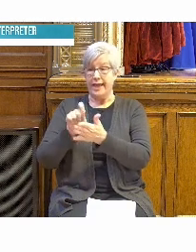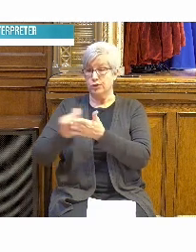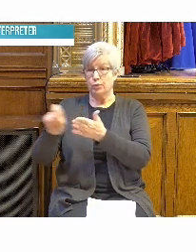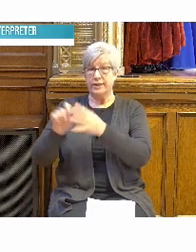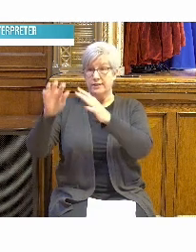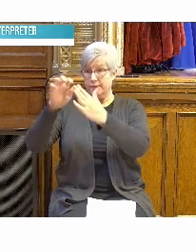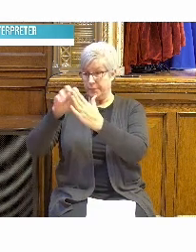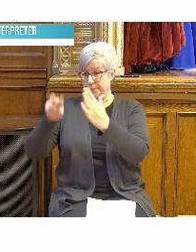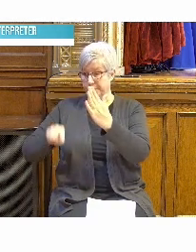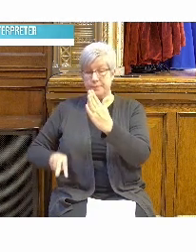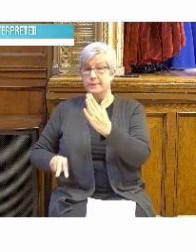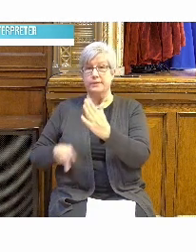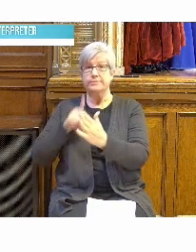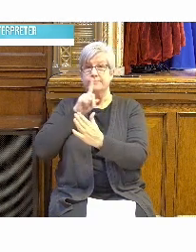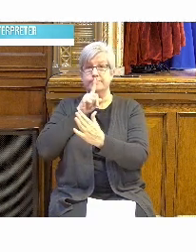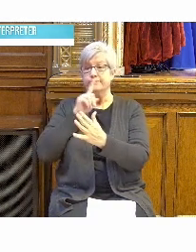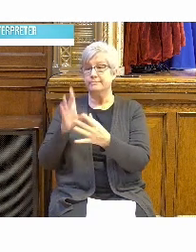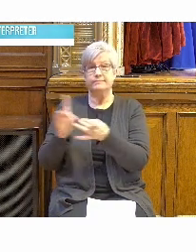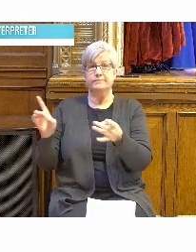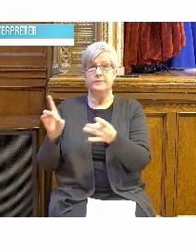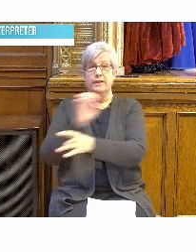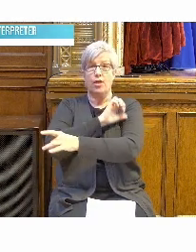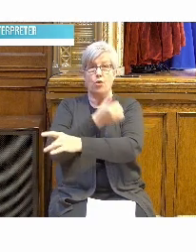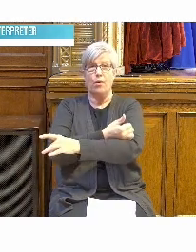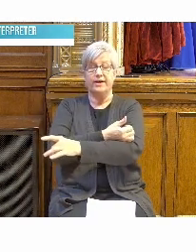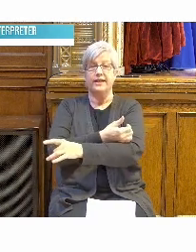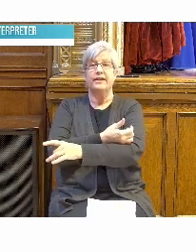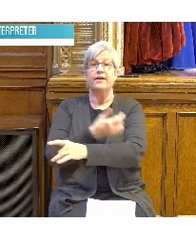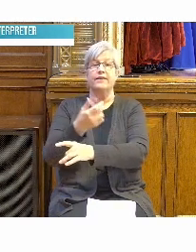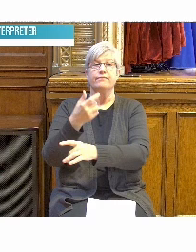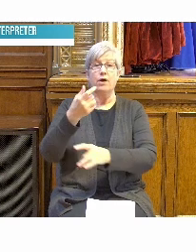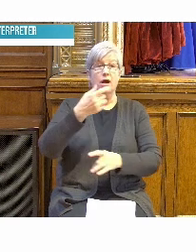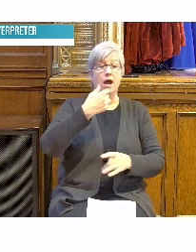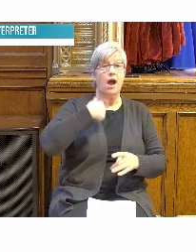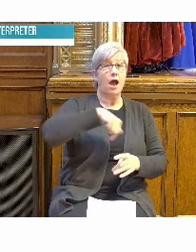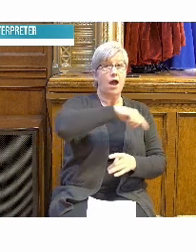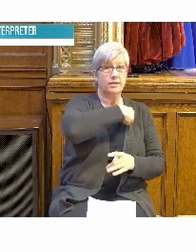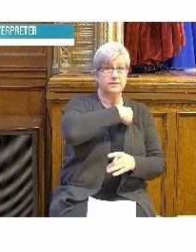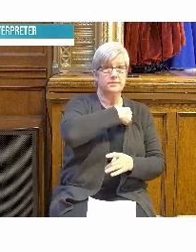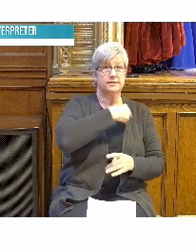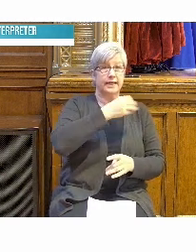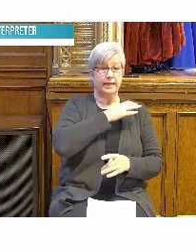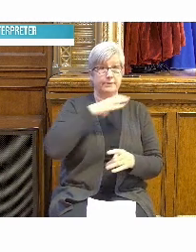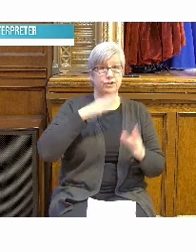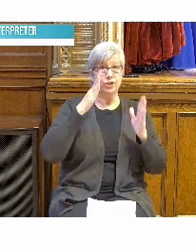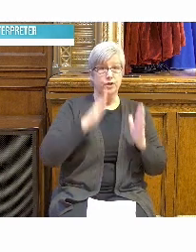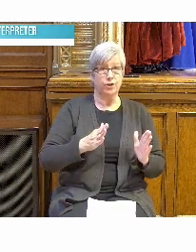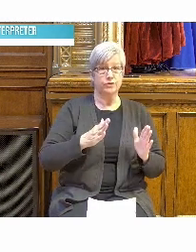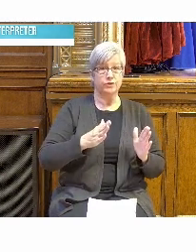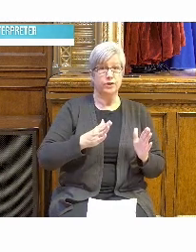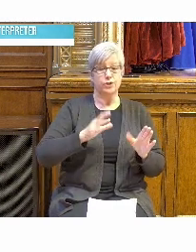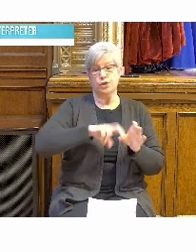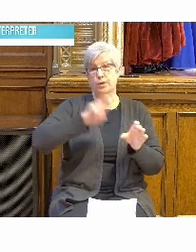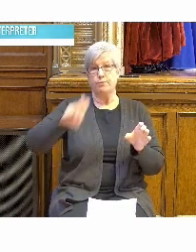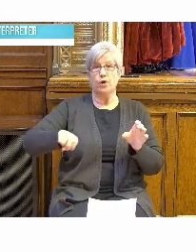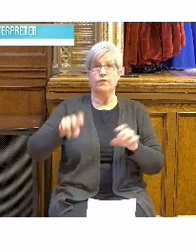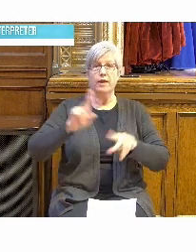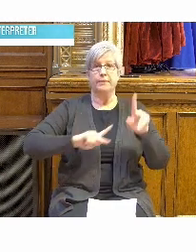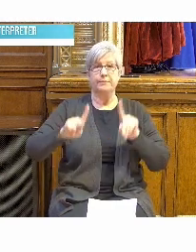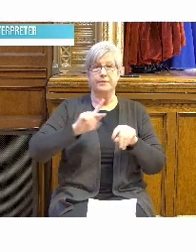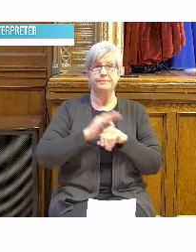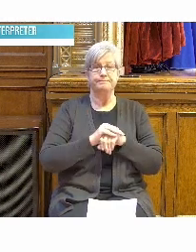not provide for the authority of commission members to remove other commission